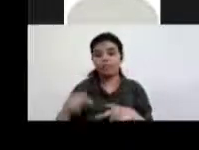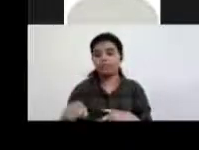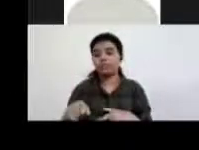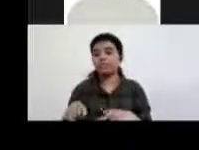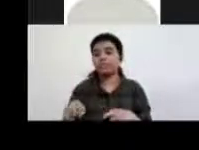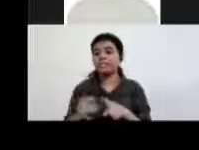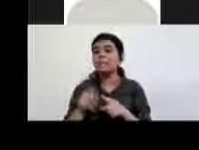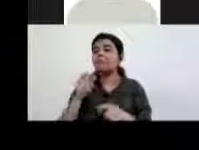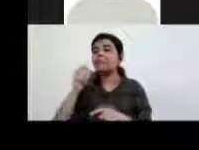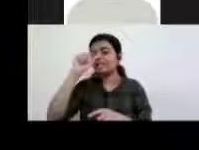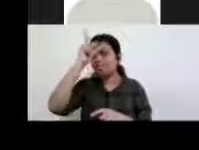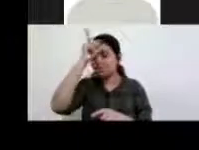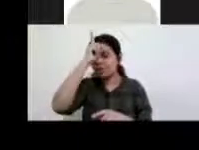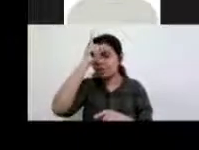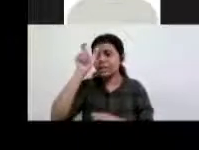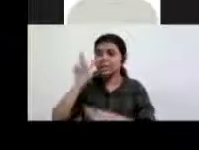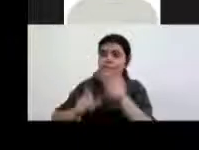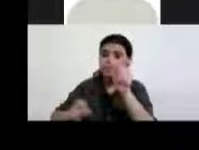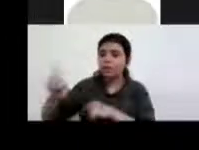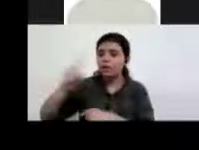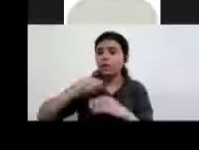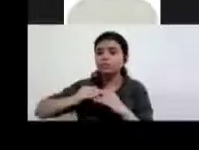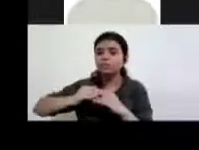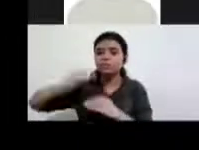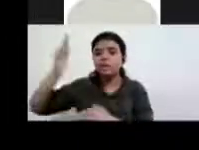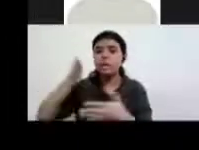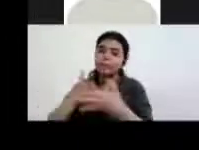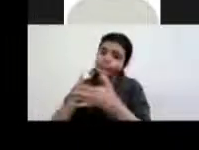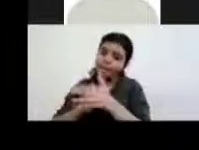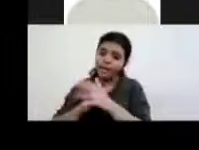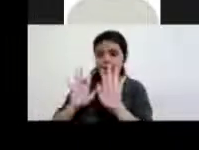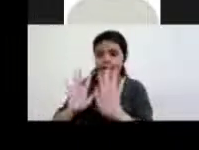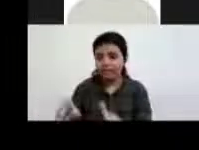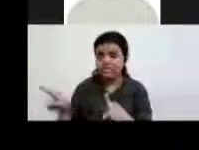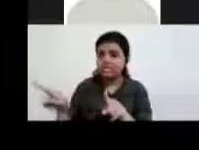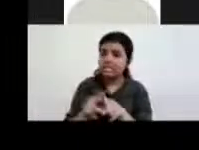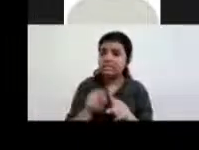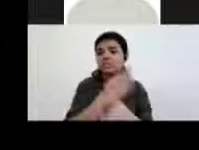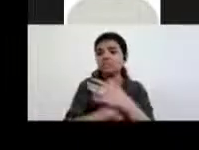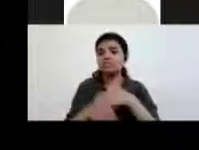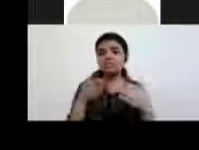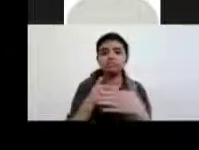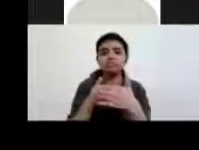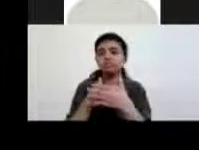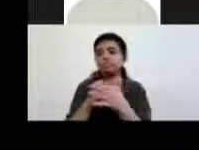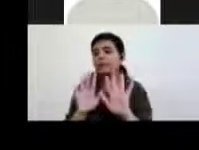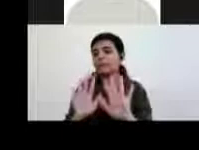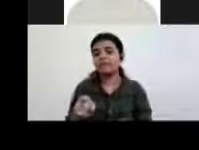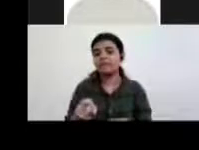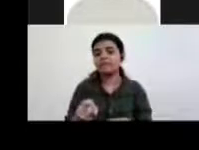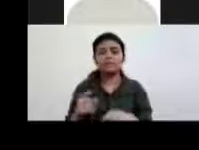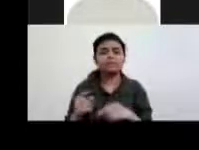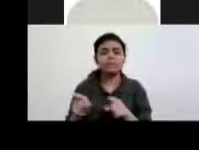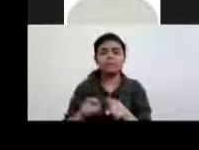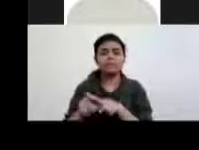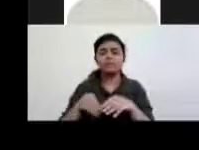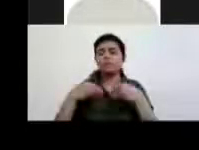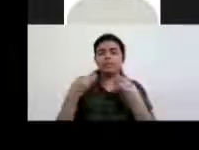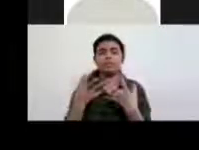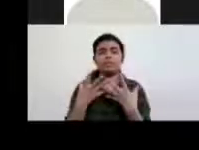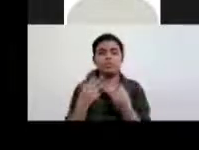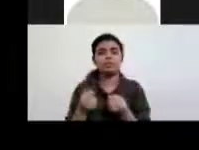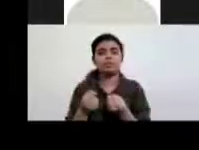elderly people are having their limitations. And due to that, for example, as a very, very small example,